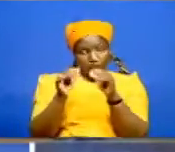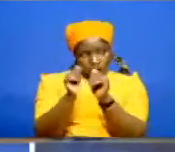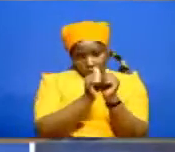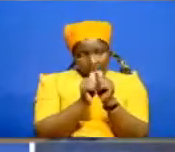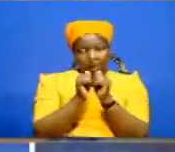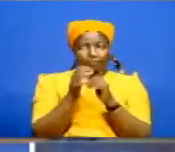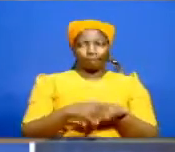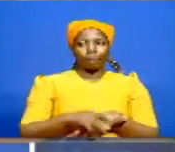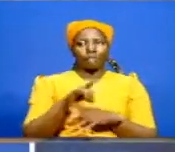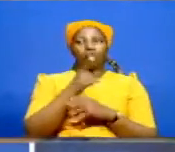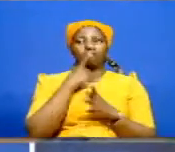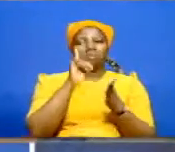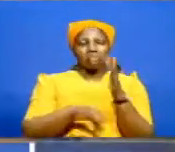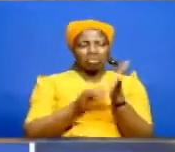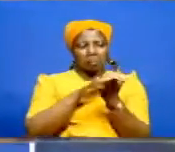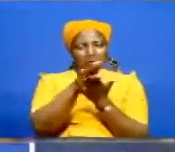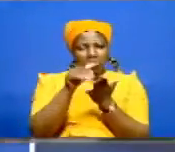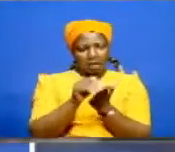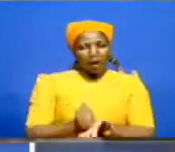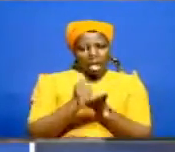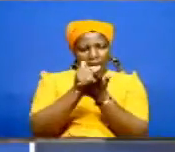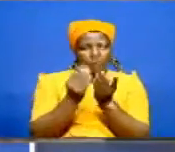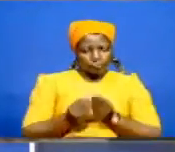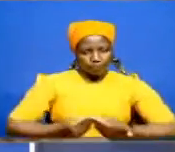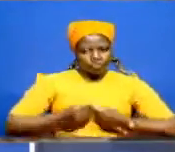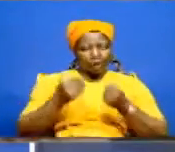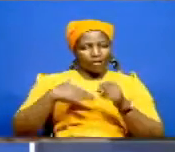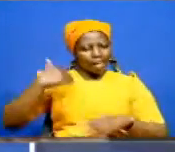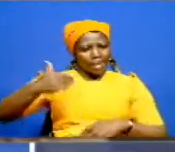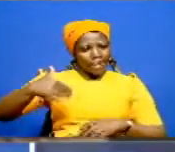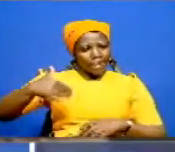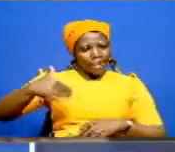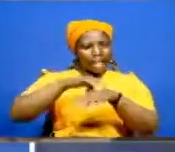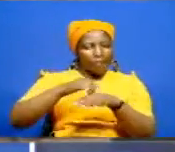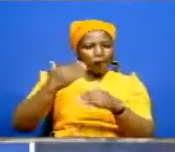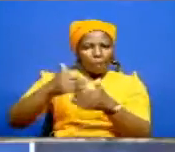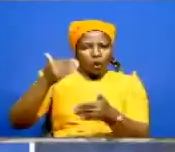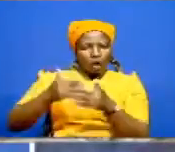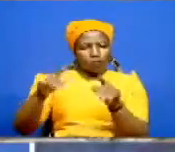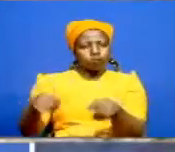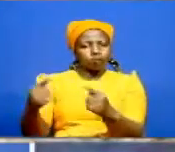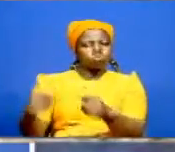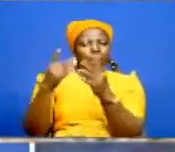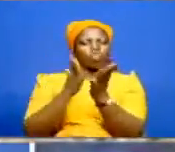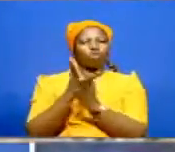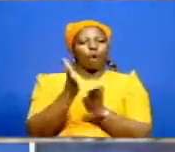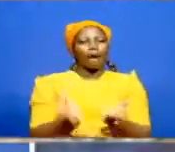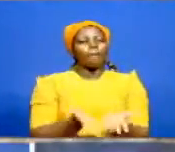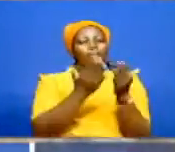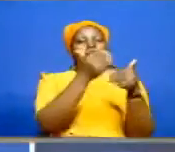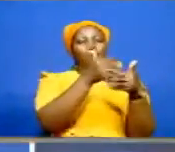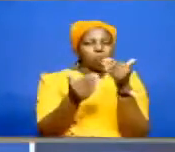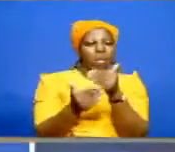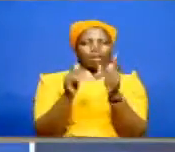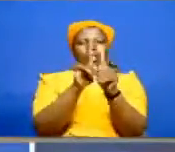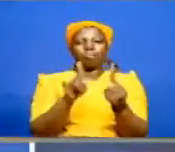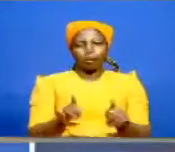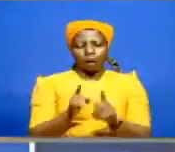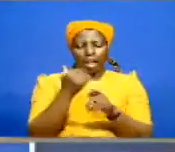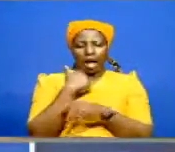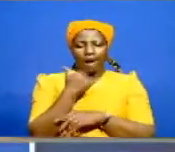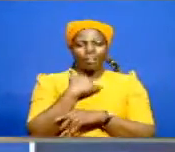resource-based. Wamalwa says the center will help in addressing perennial border conflict, improved infrastructure and availability of